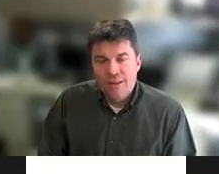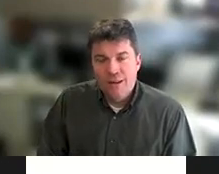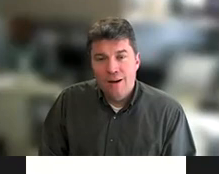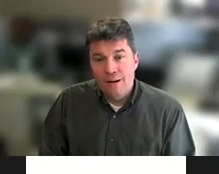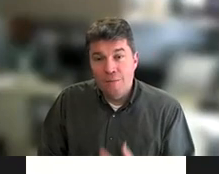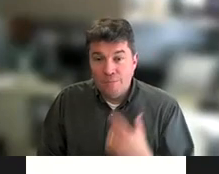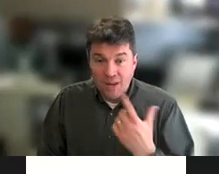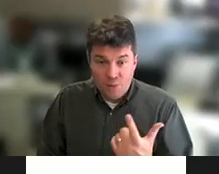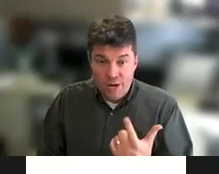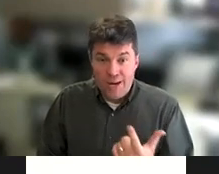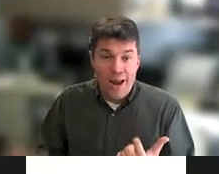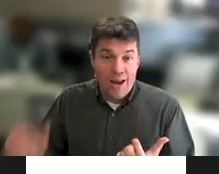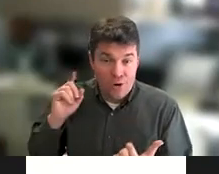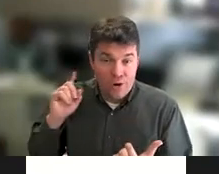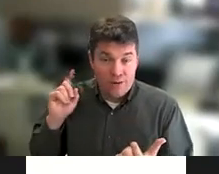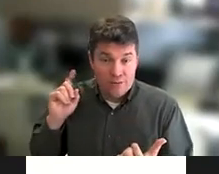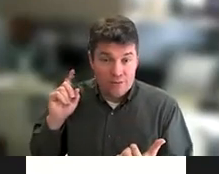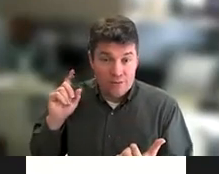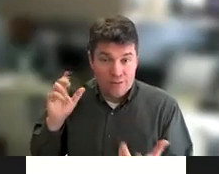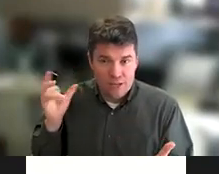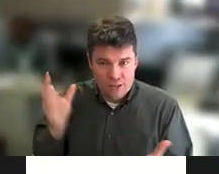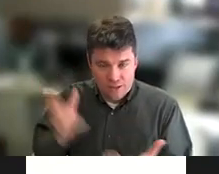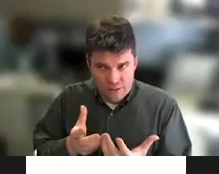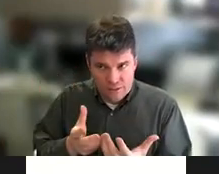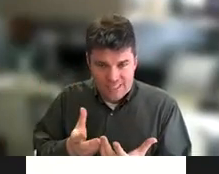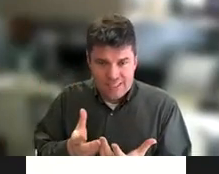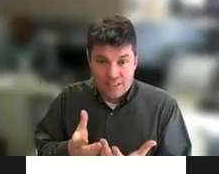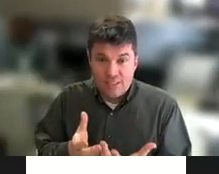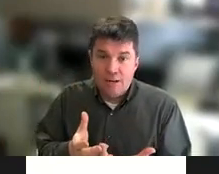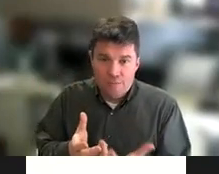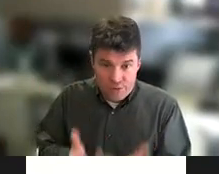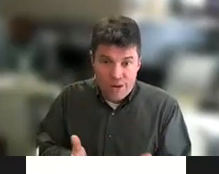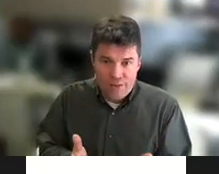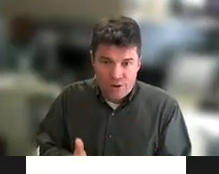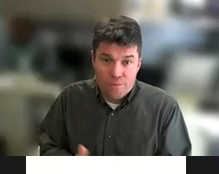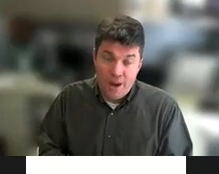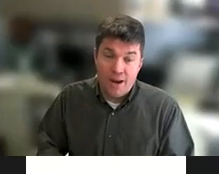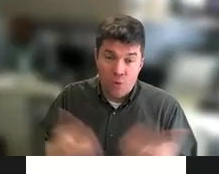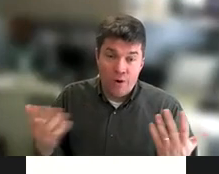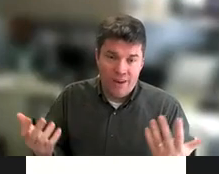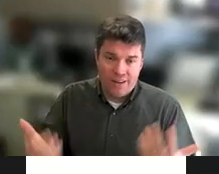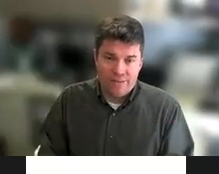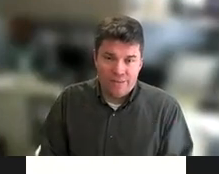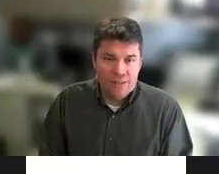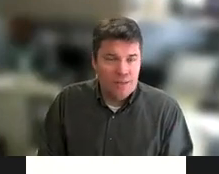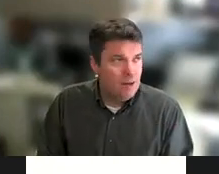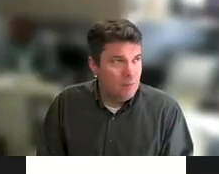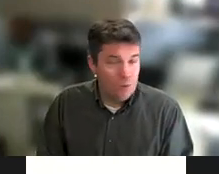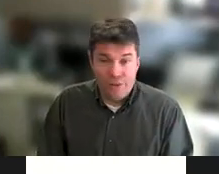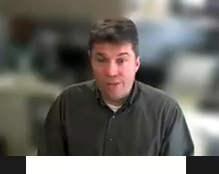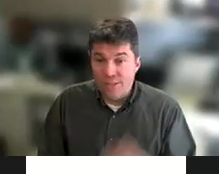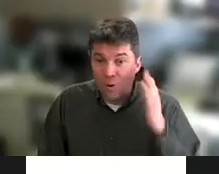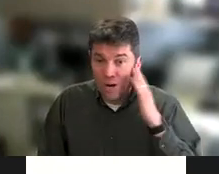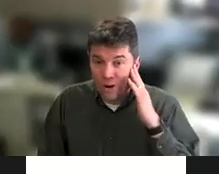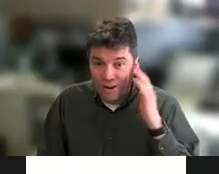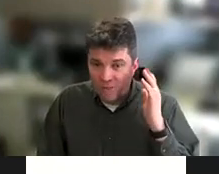it, lip reading and hearing assistance together make it more effective.